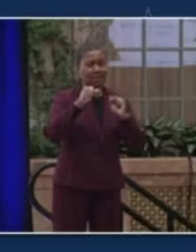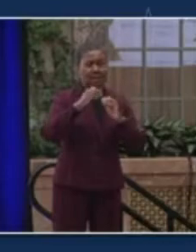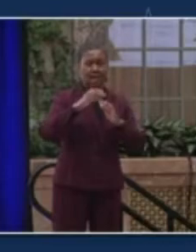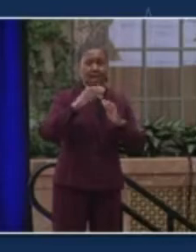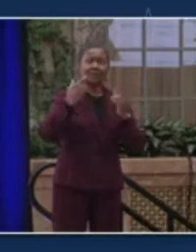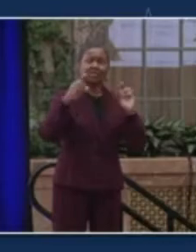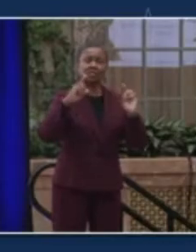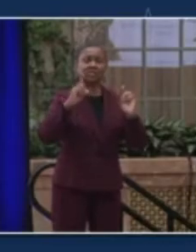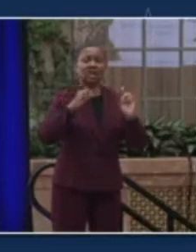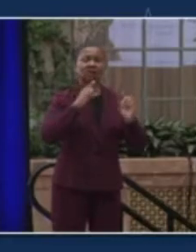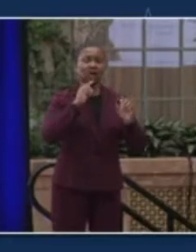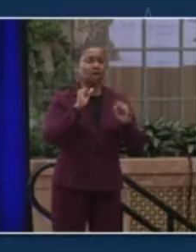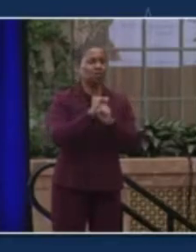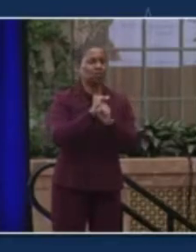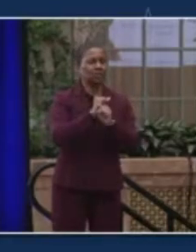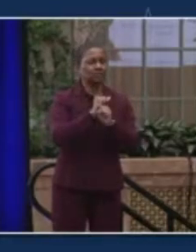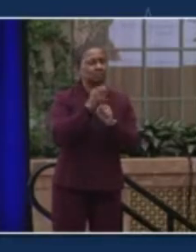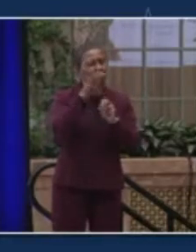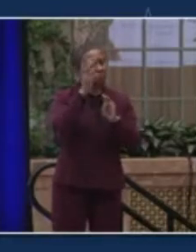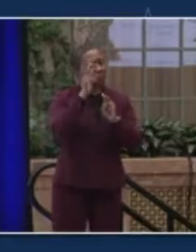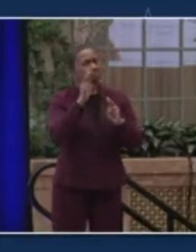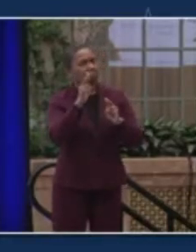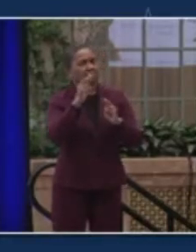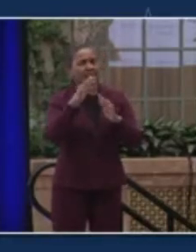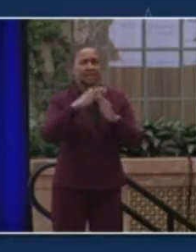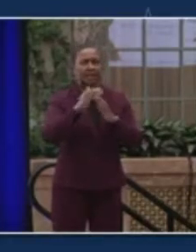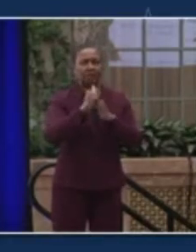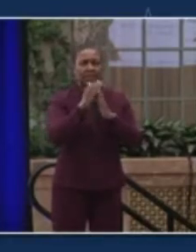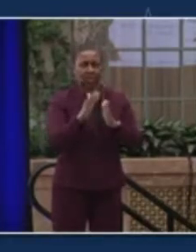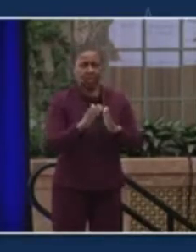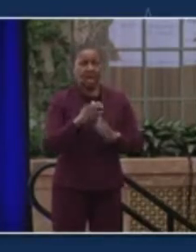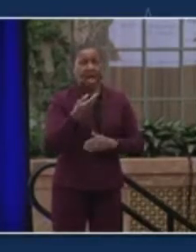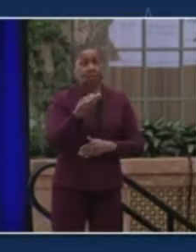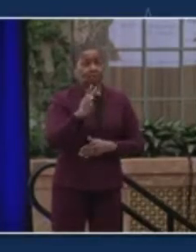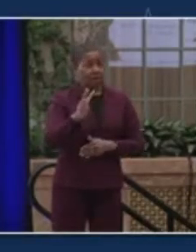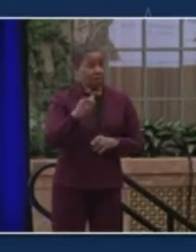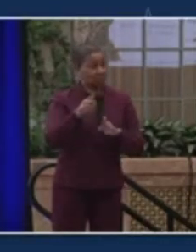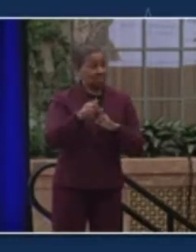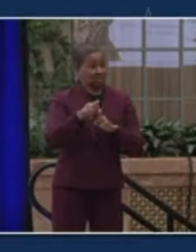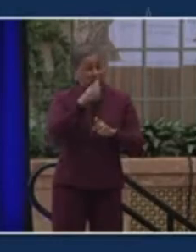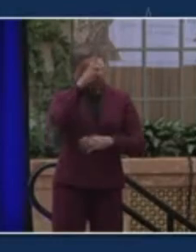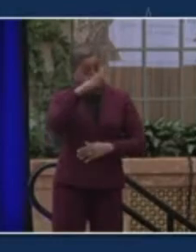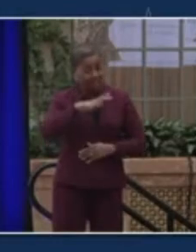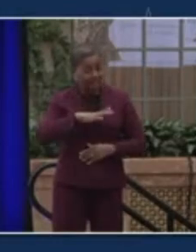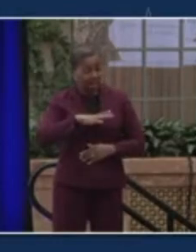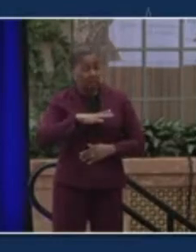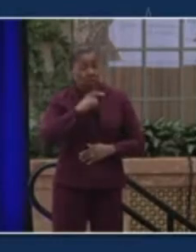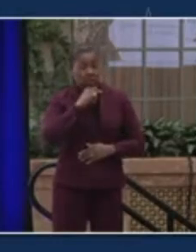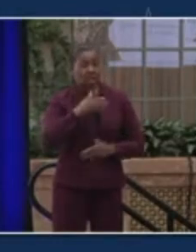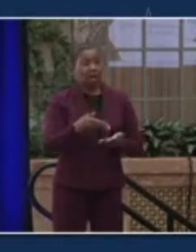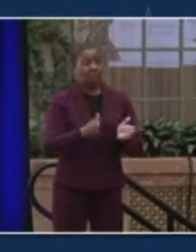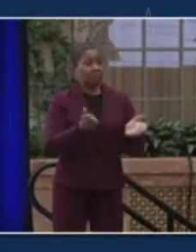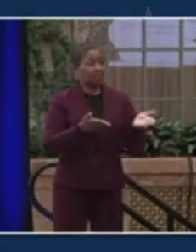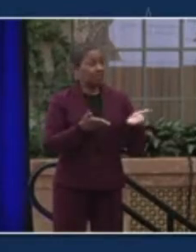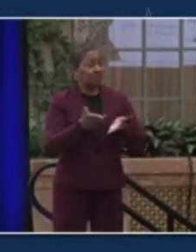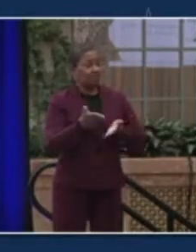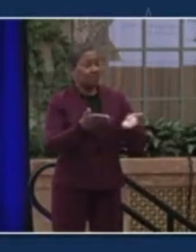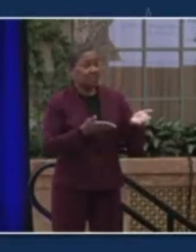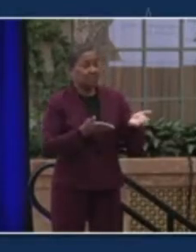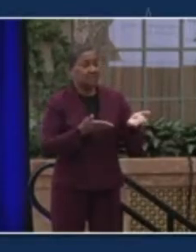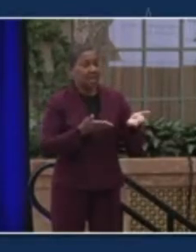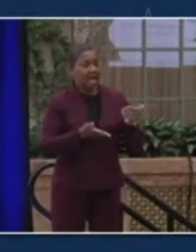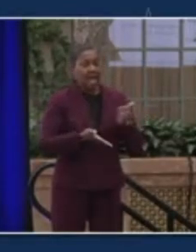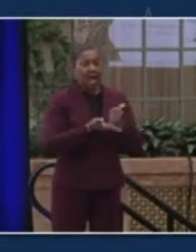a truly legendary leader. Harold Washington was a man whose public service put